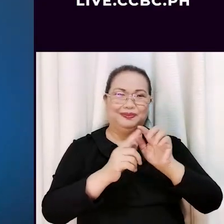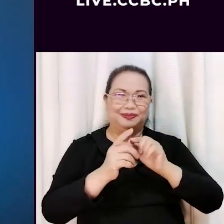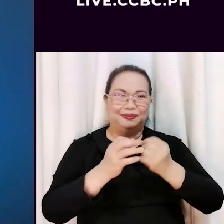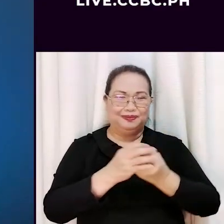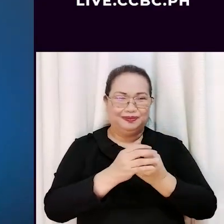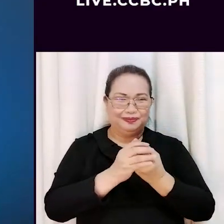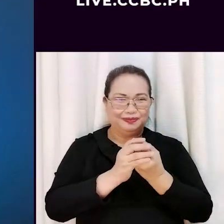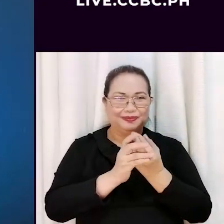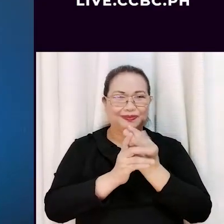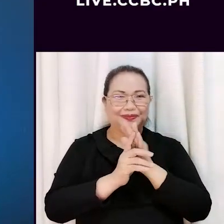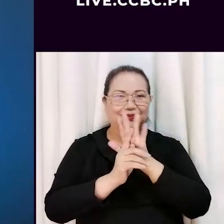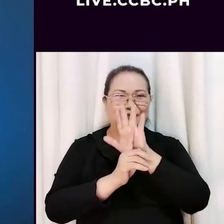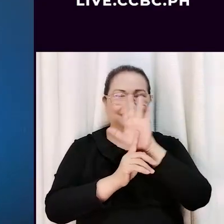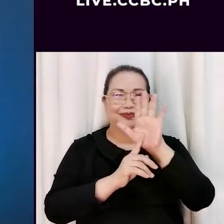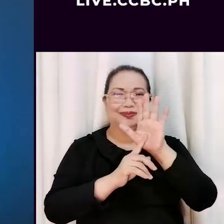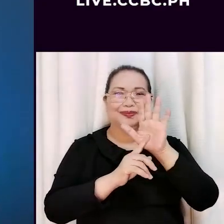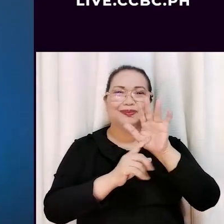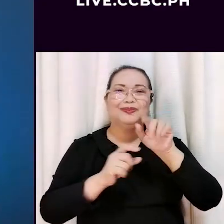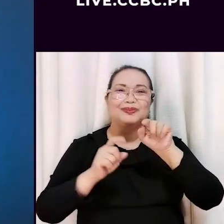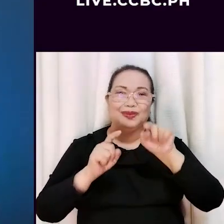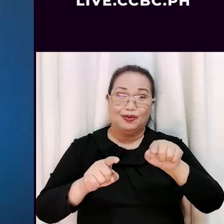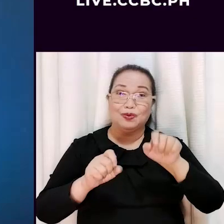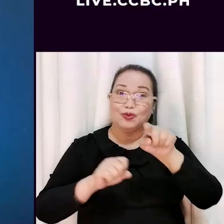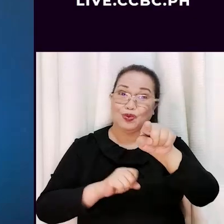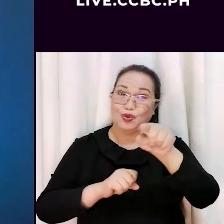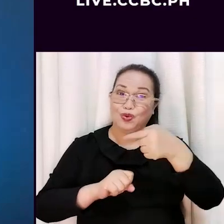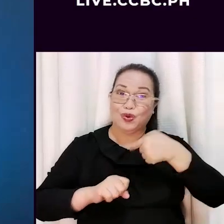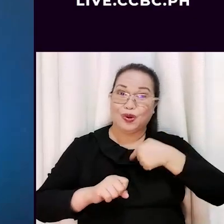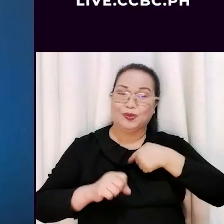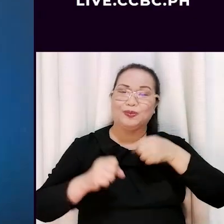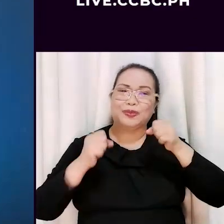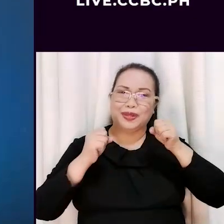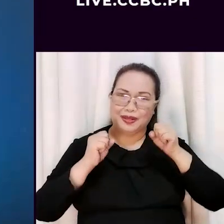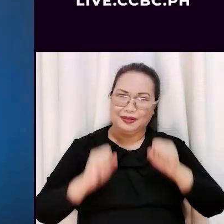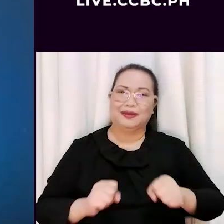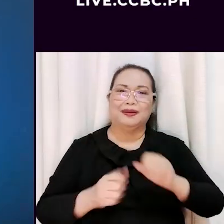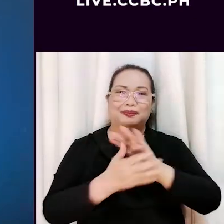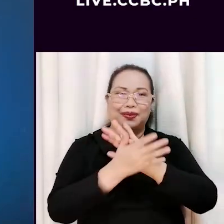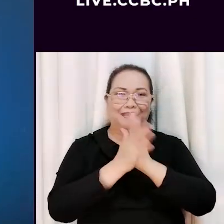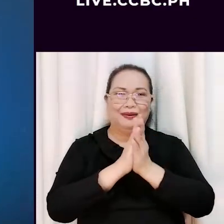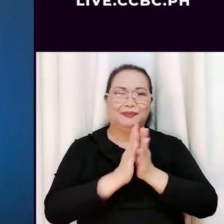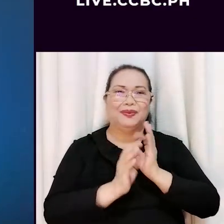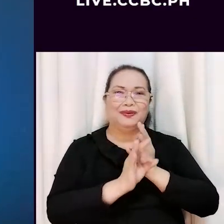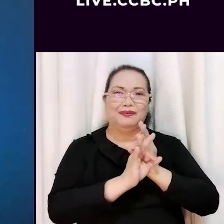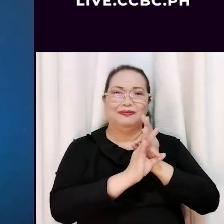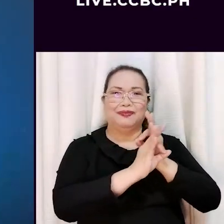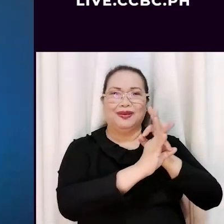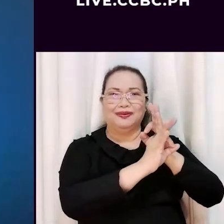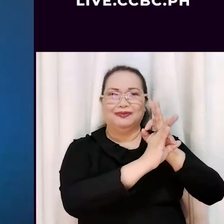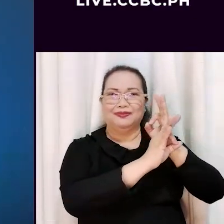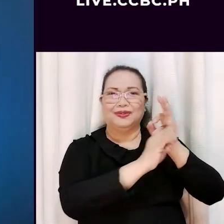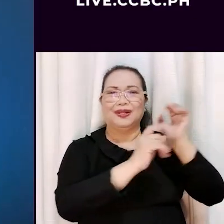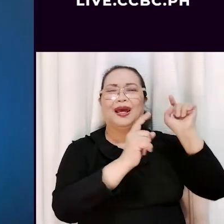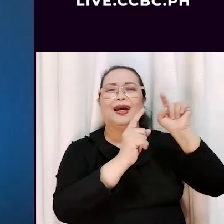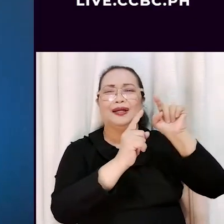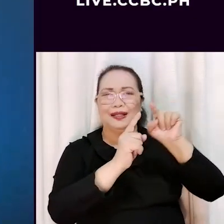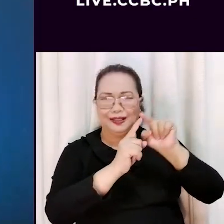Empowerment to enable us to be faithful to the end.